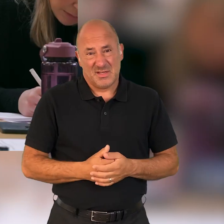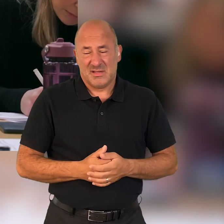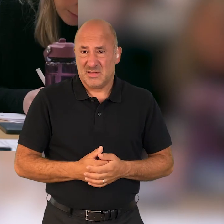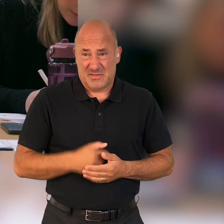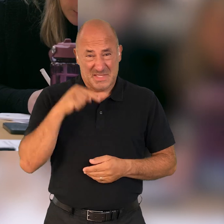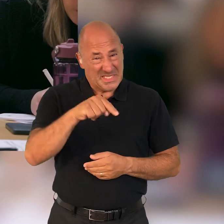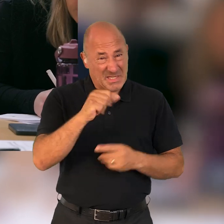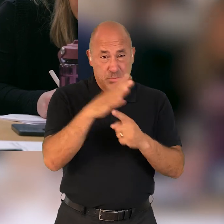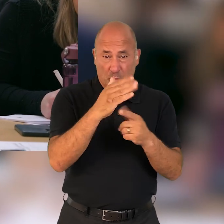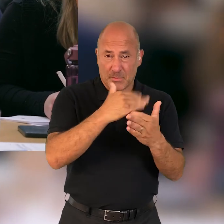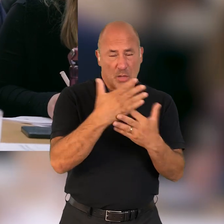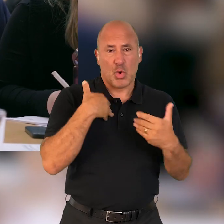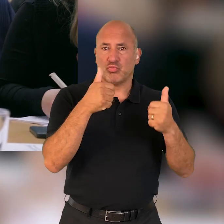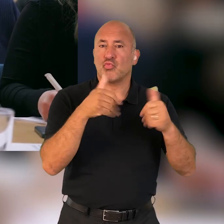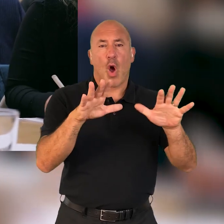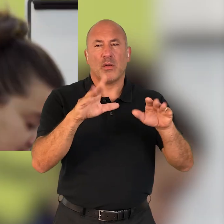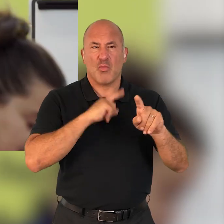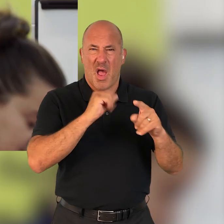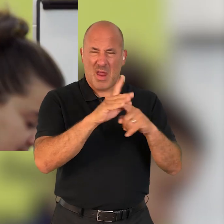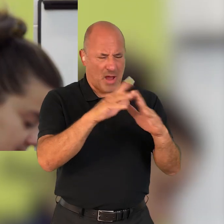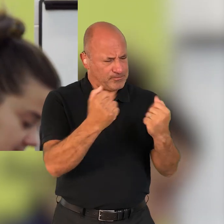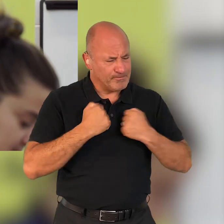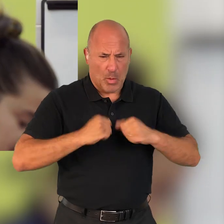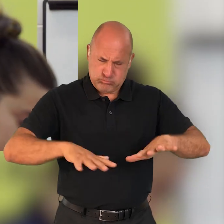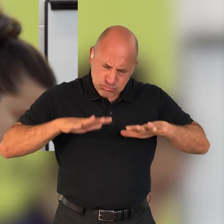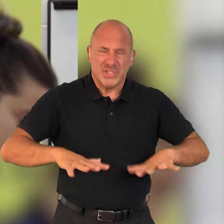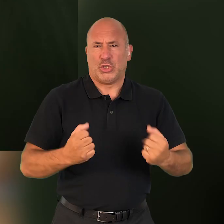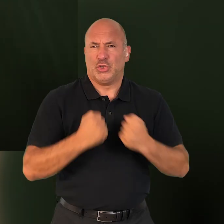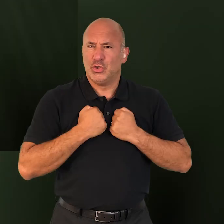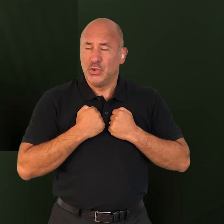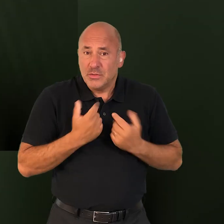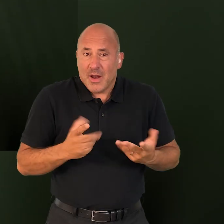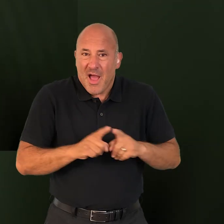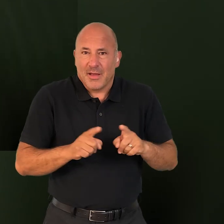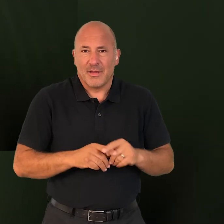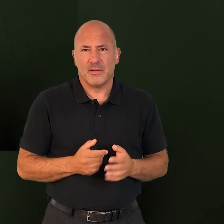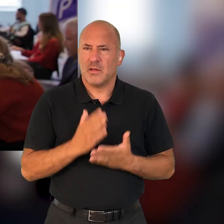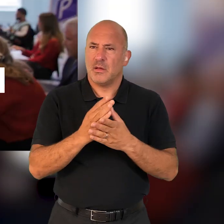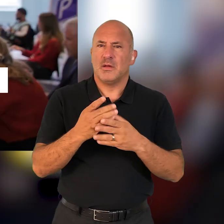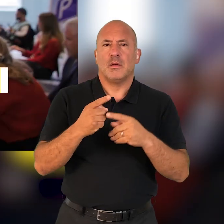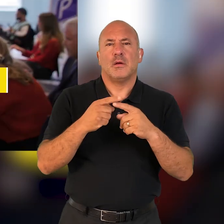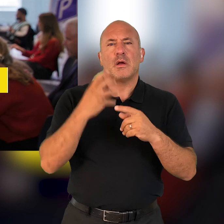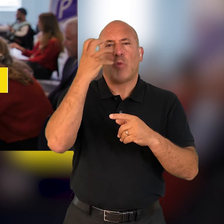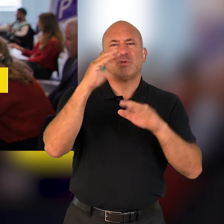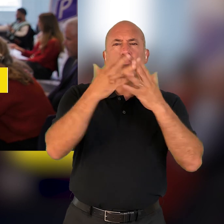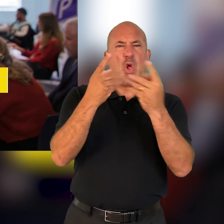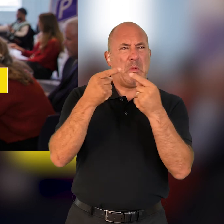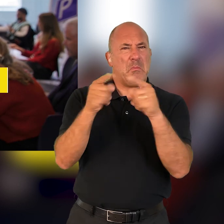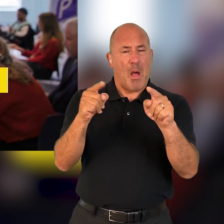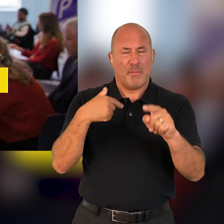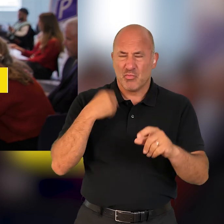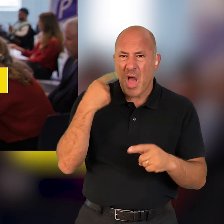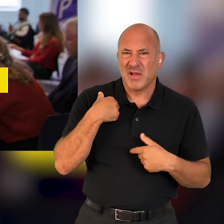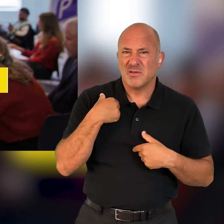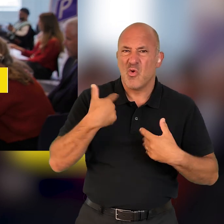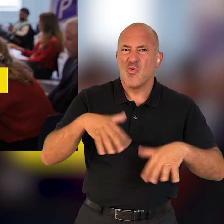don't want for us to lose such an important part of our lives, an important part of our Britishness almost. It's so much different in other countries, and it